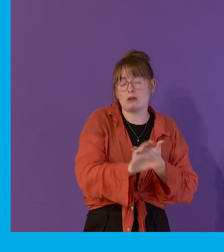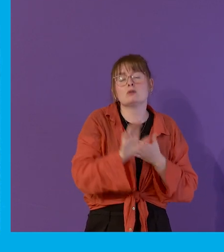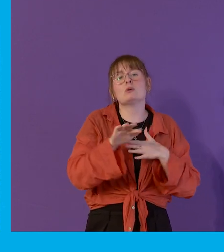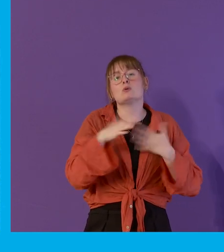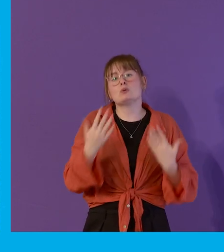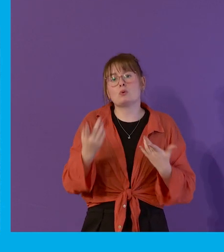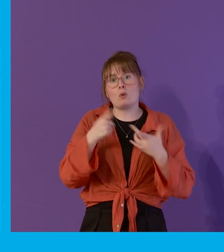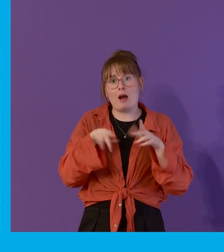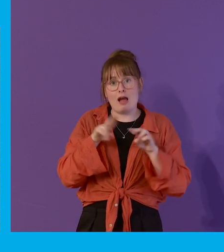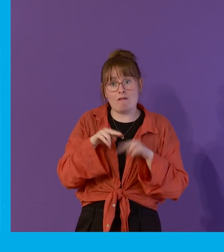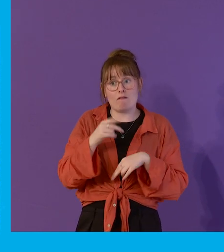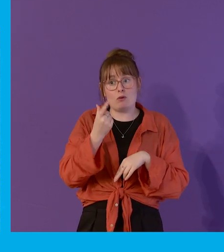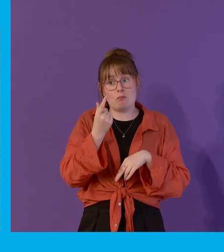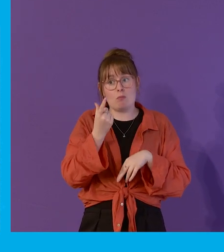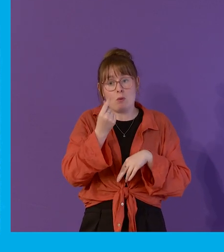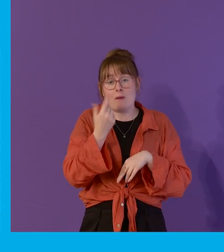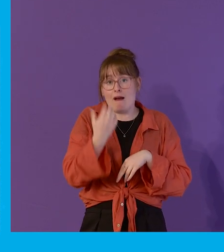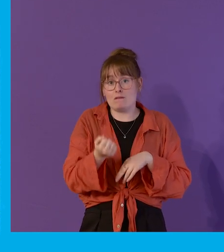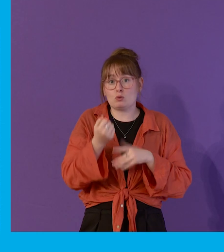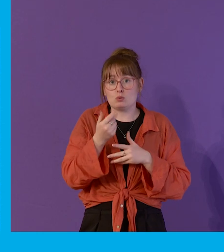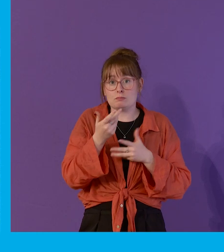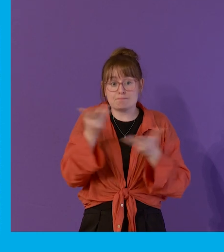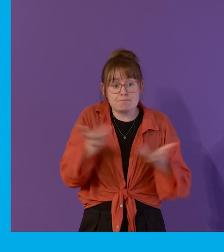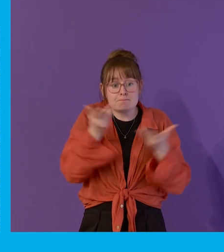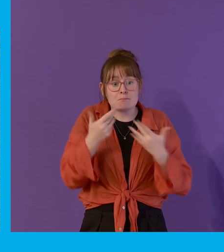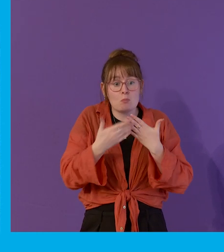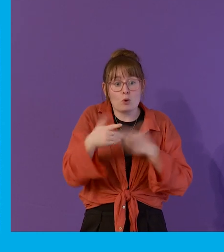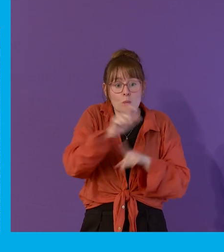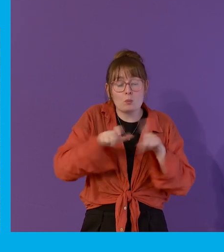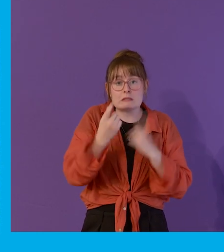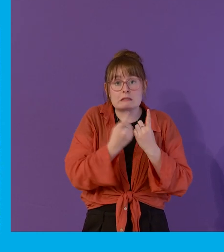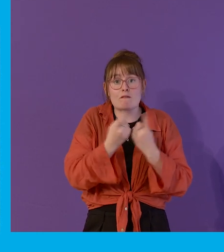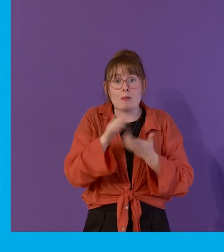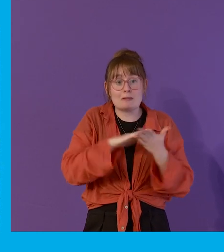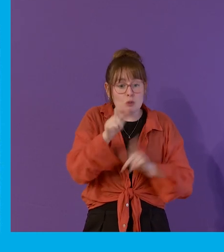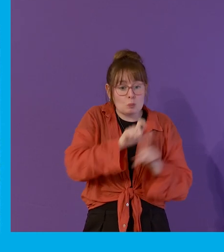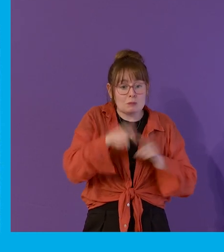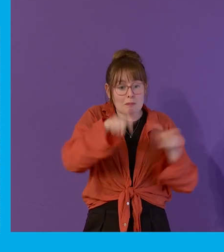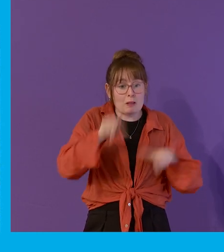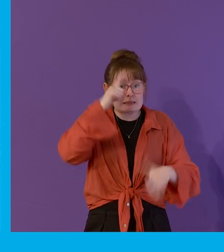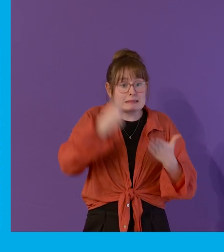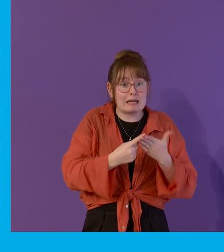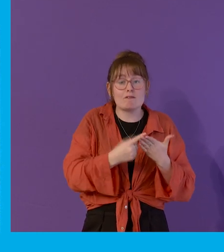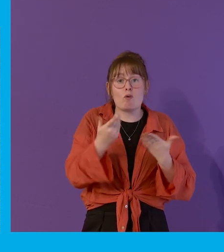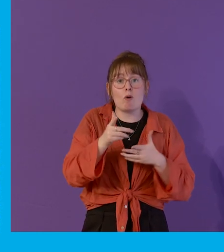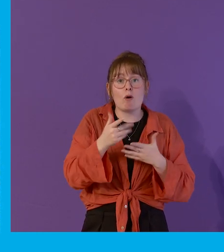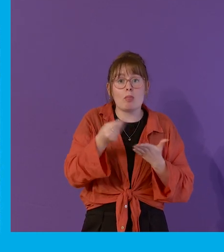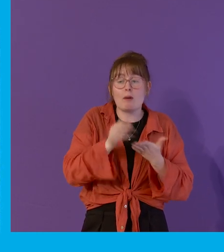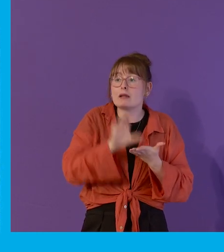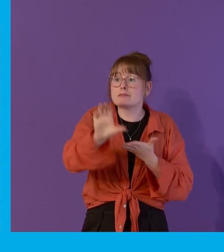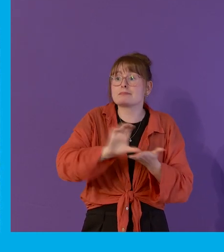for genuine participatory budgeting, mm-hmm. where local people are involved in decisions about where money goes for core